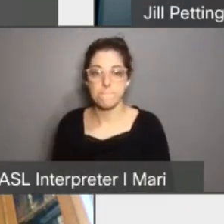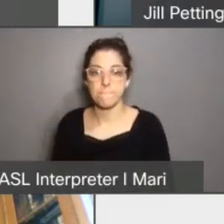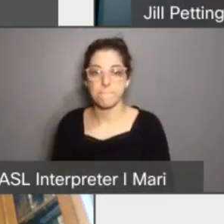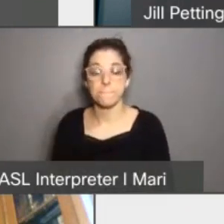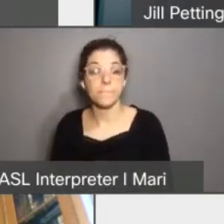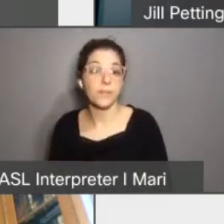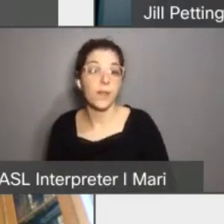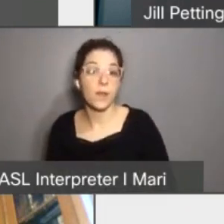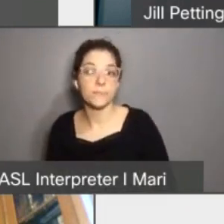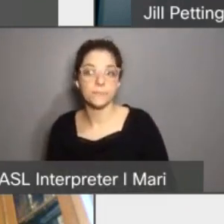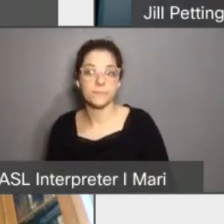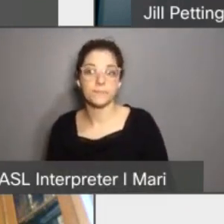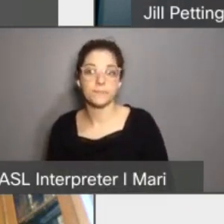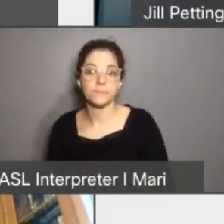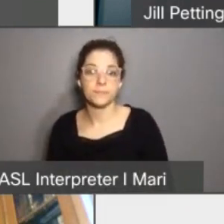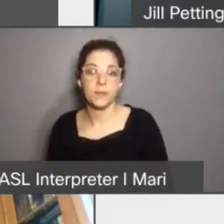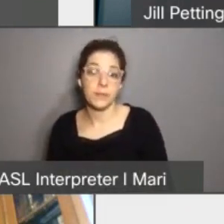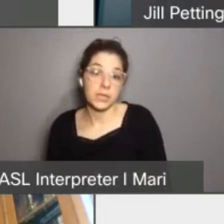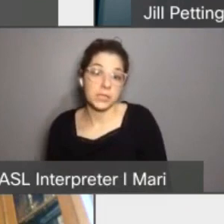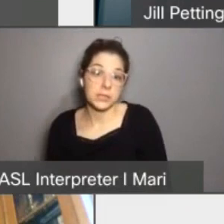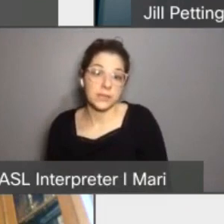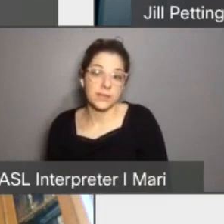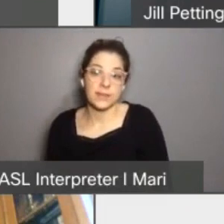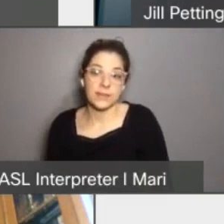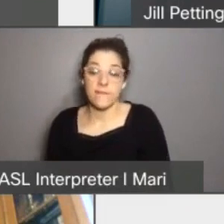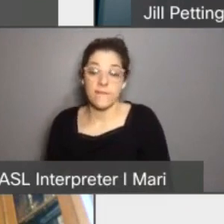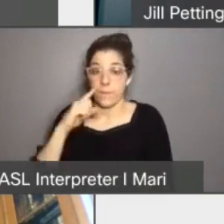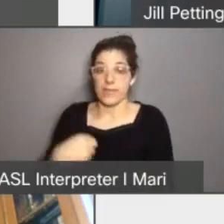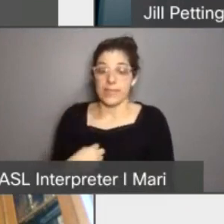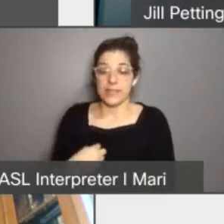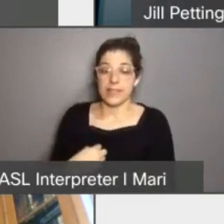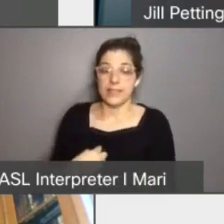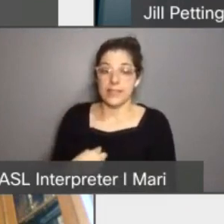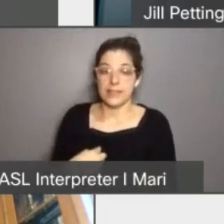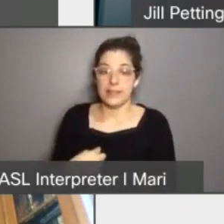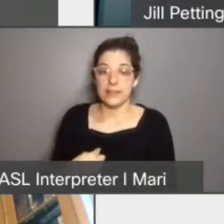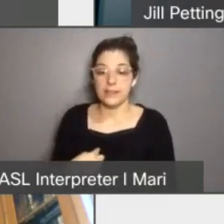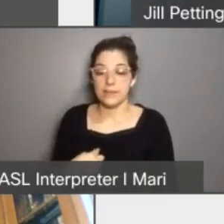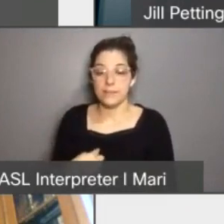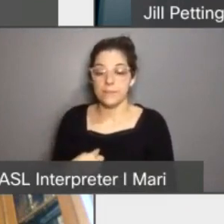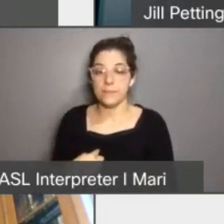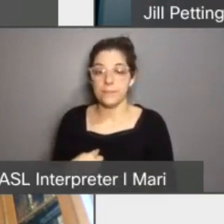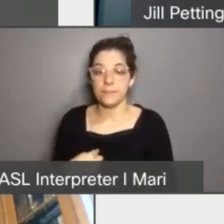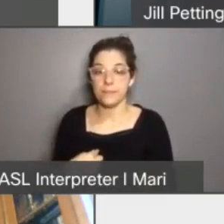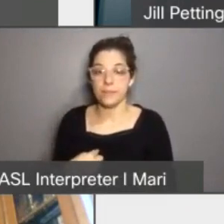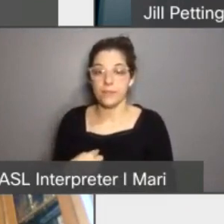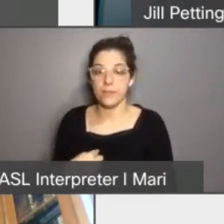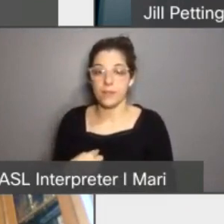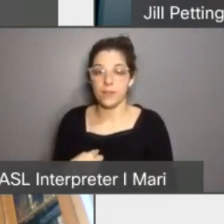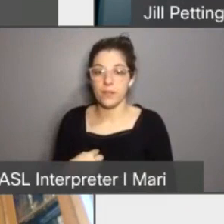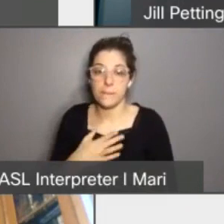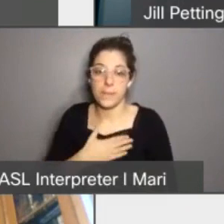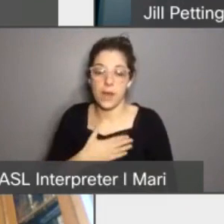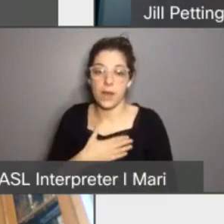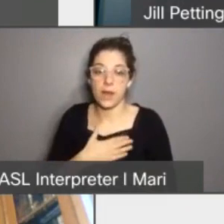Yeah. I mean, for me, the like personal thing for me is like pretty much it's to revitalize the